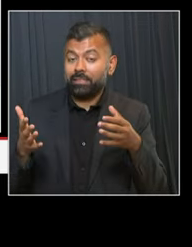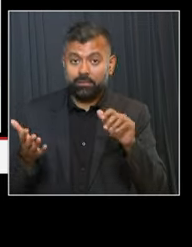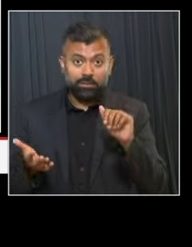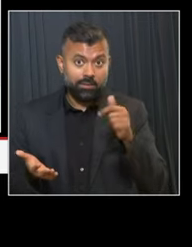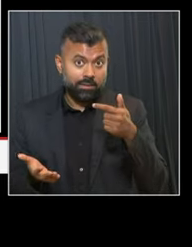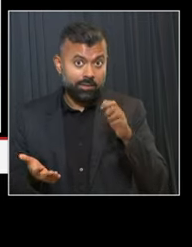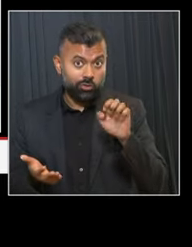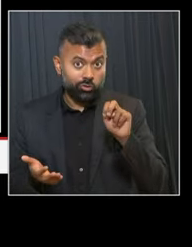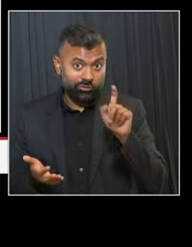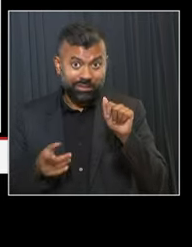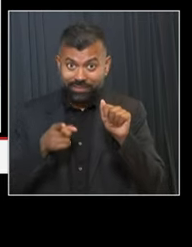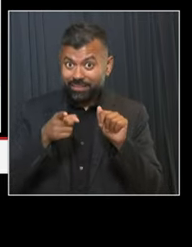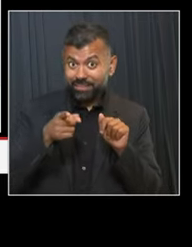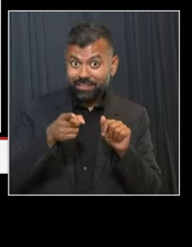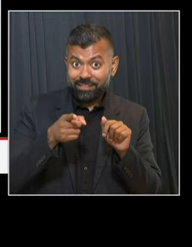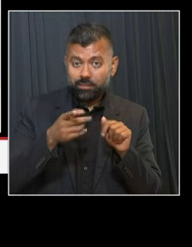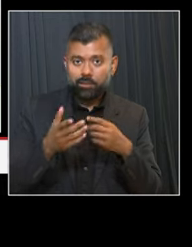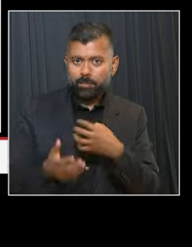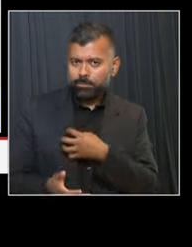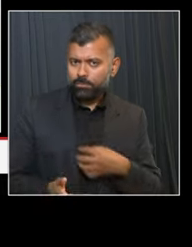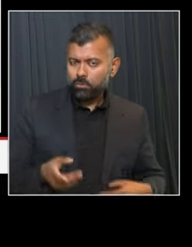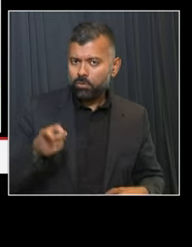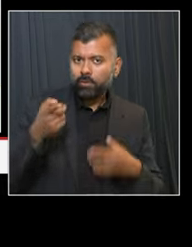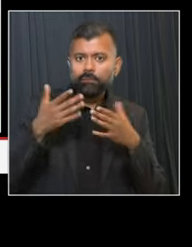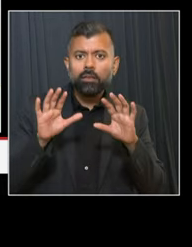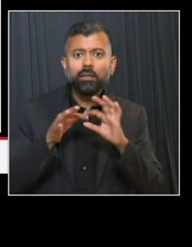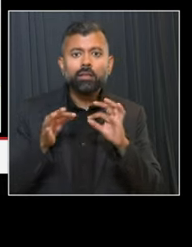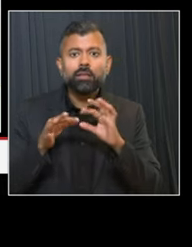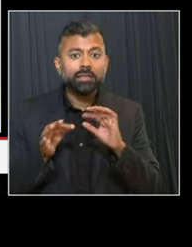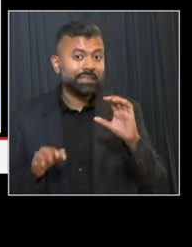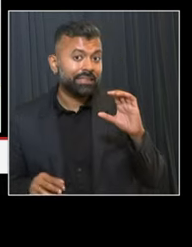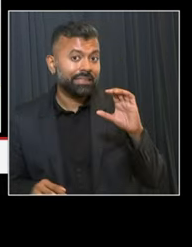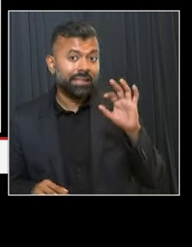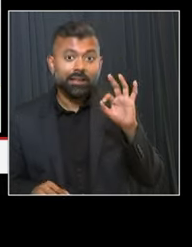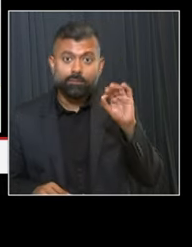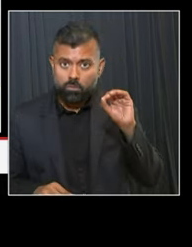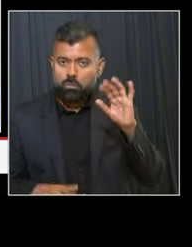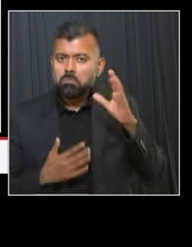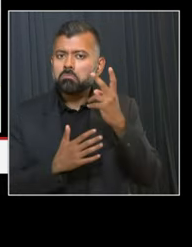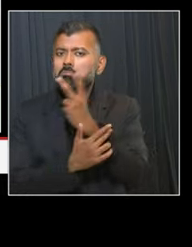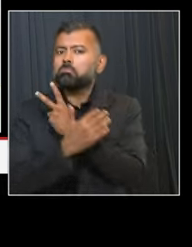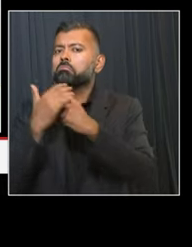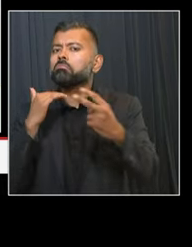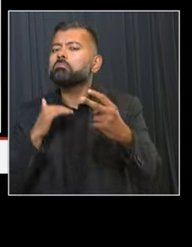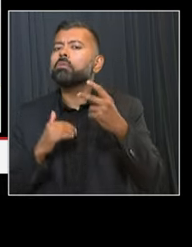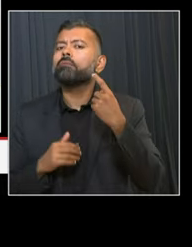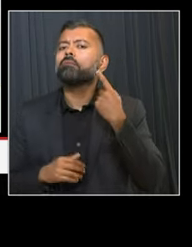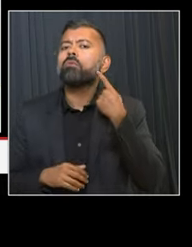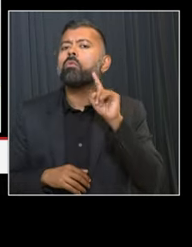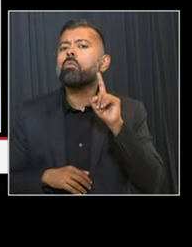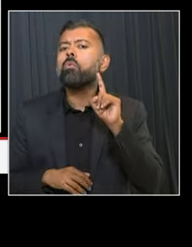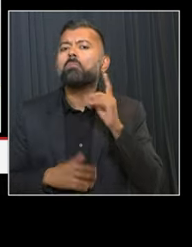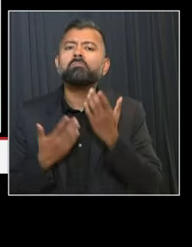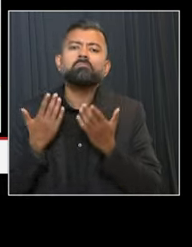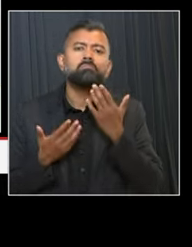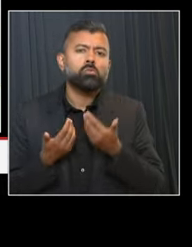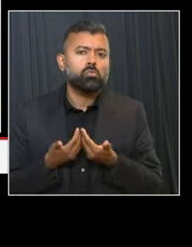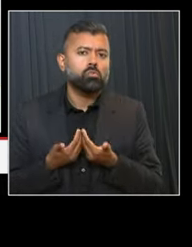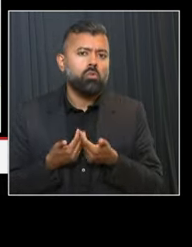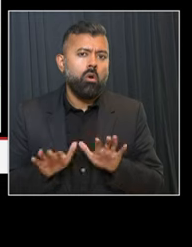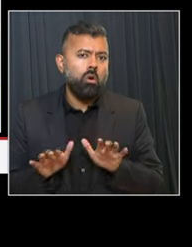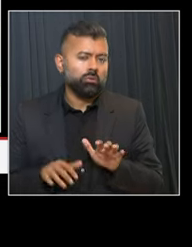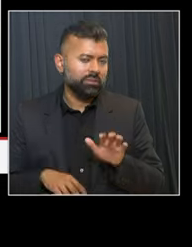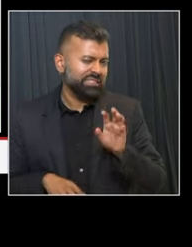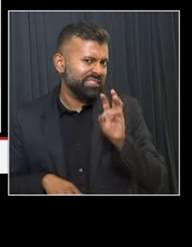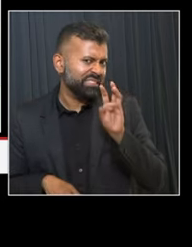Mayor, that the CFO projected that we could lose as many as 40,000 DC jobs as a result of some